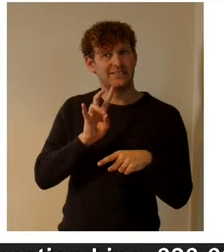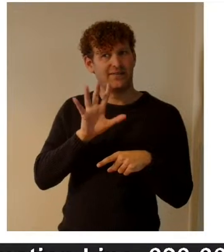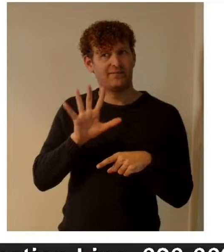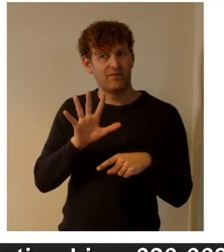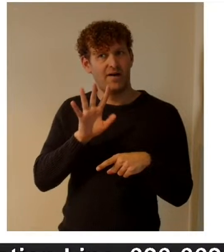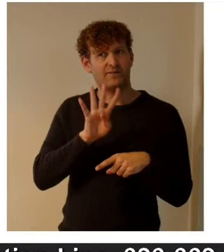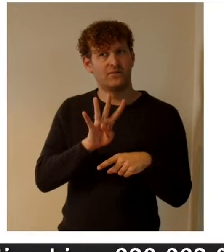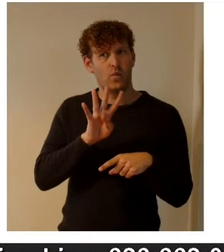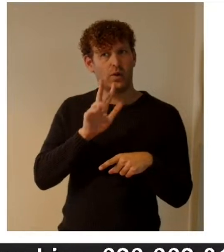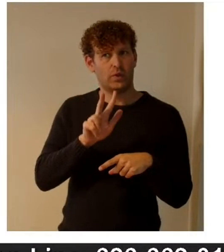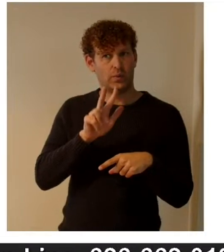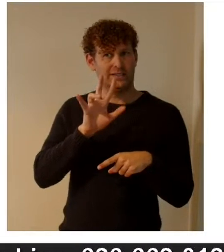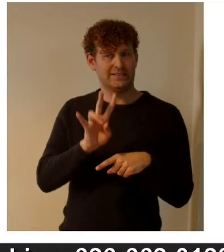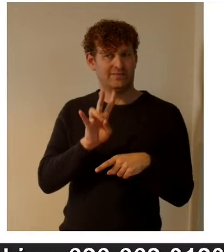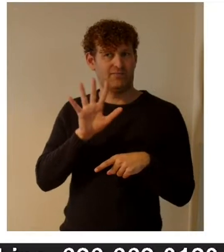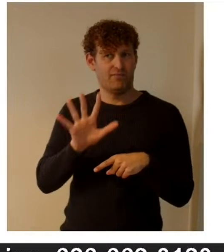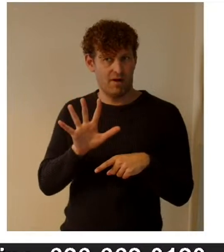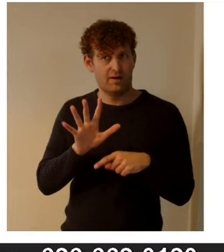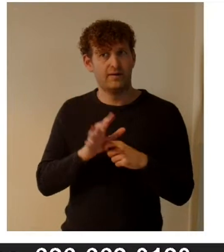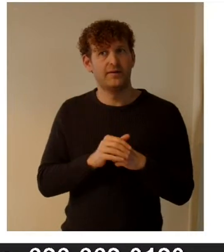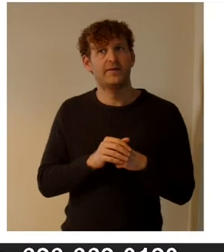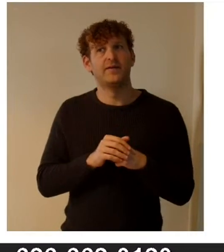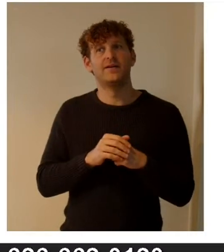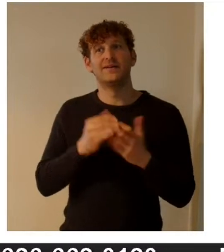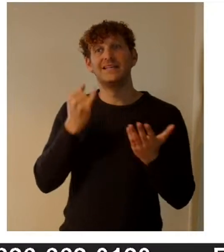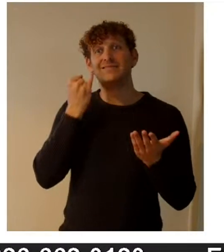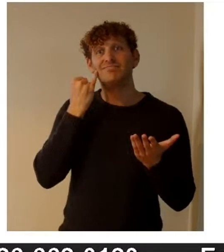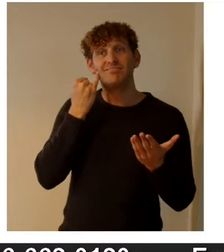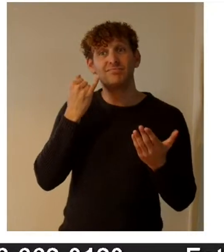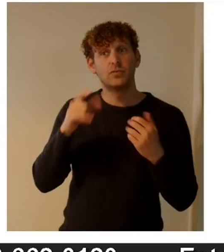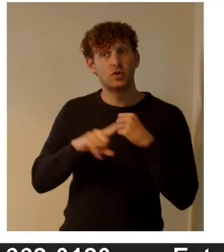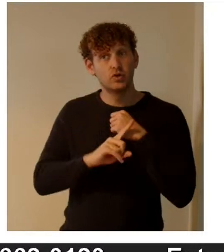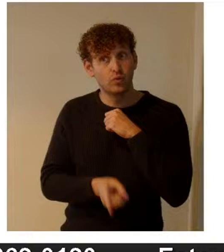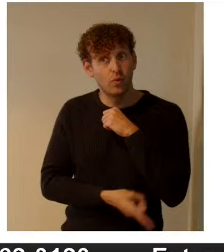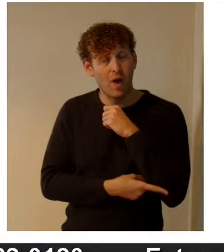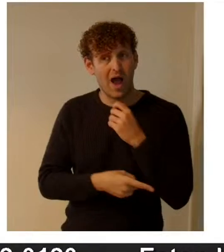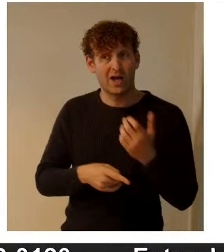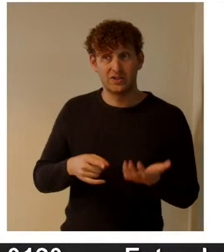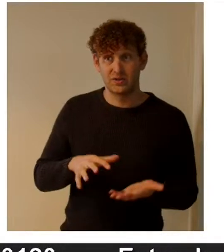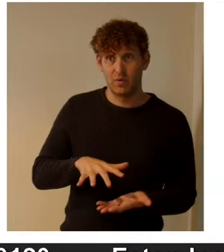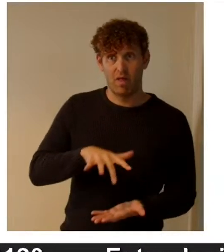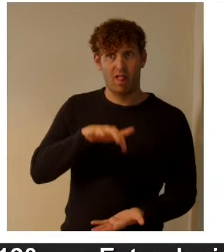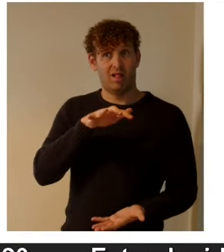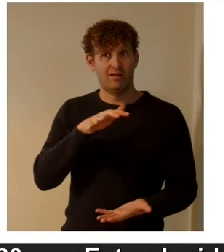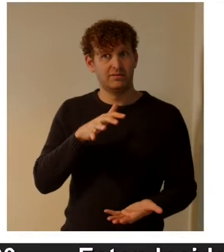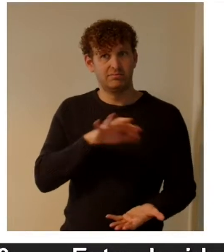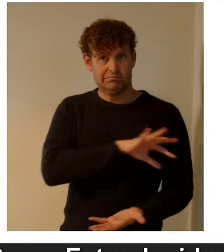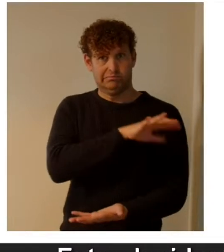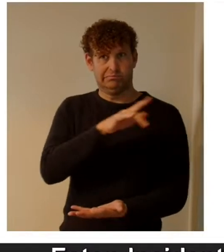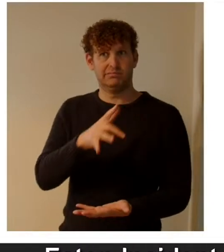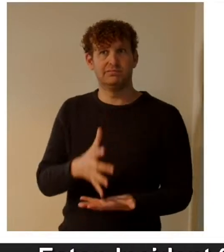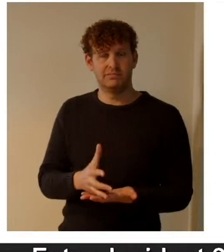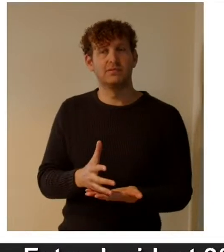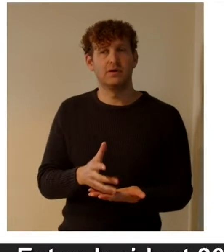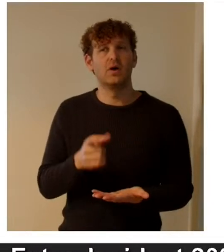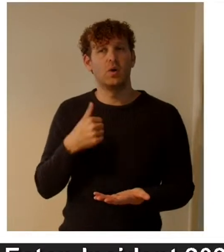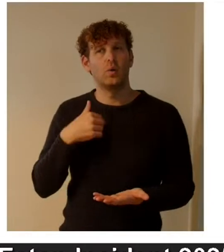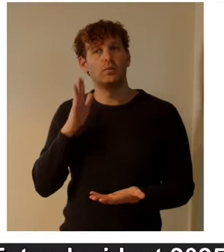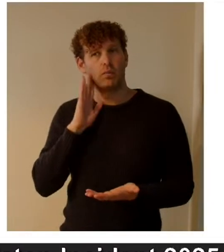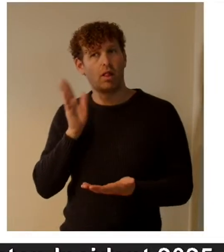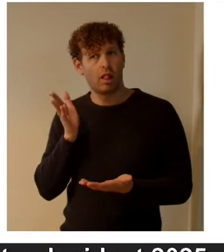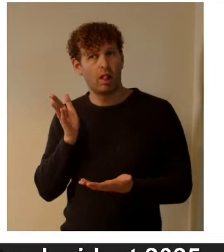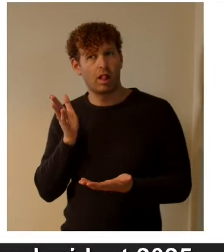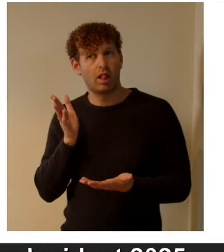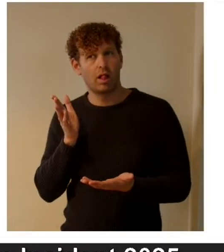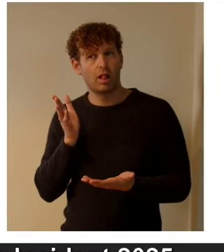1-800-675-4375. If you've got trash that's piling up, or if you have a need to have your trash disposed of, and we will direct your waste